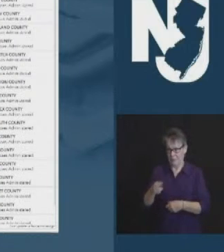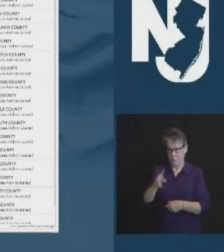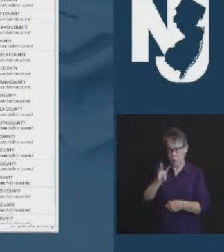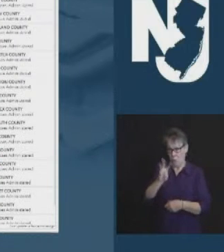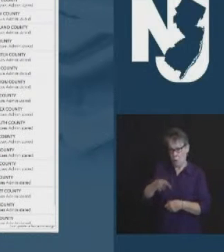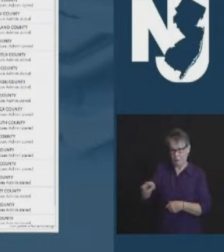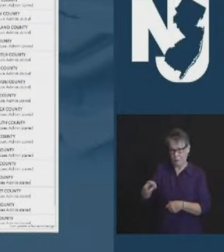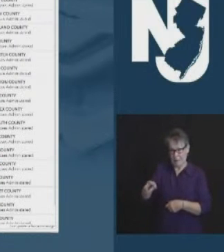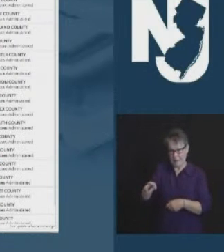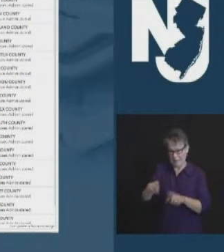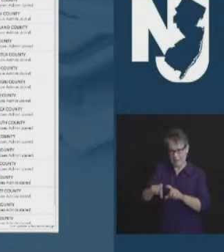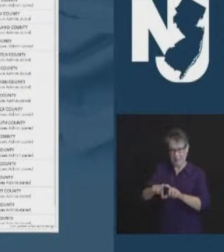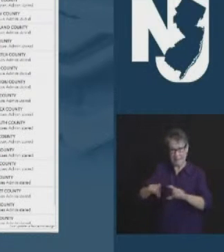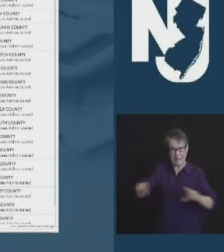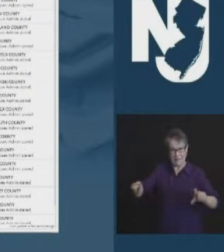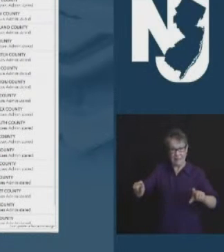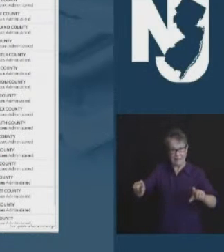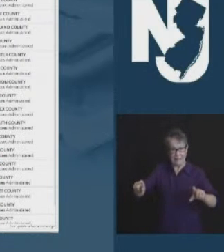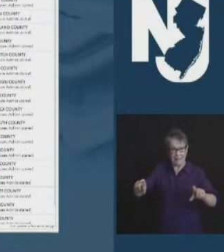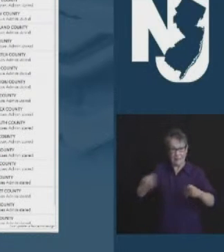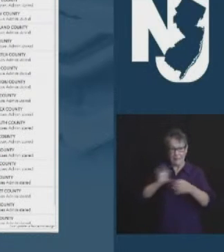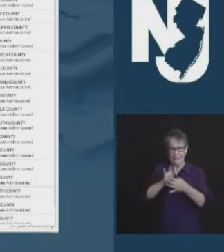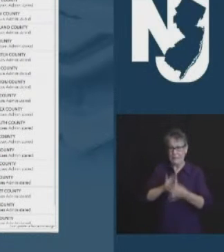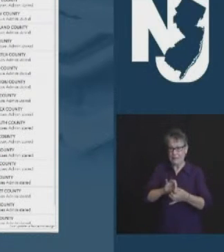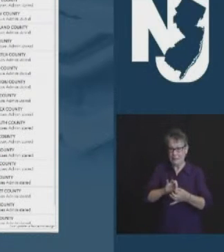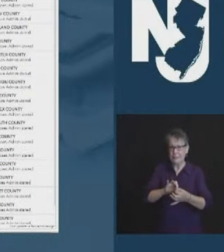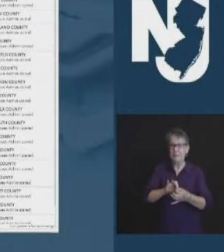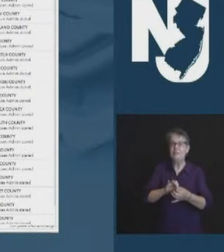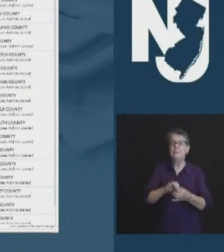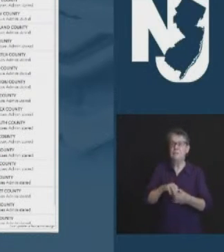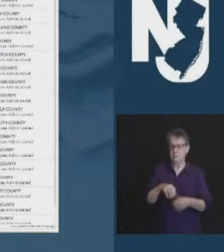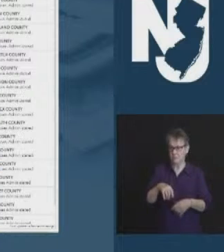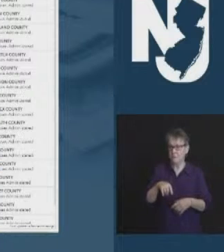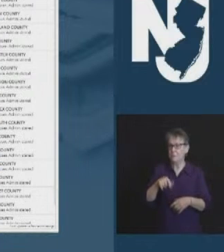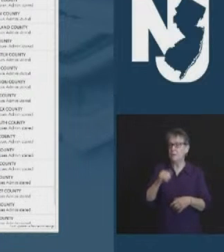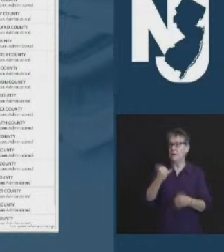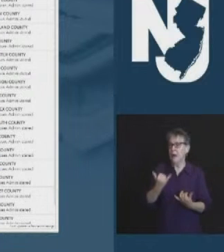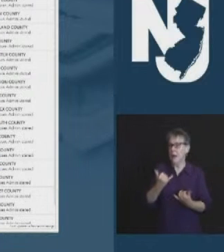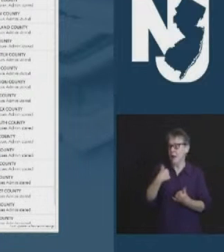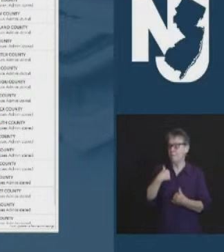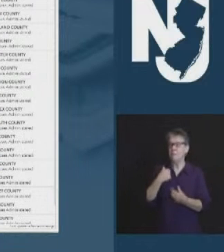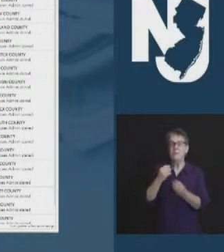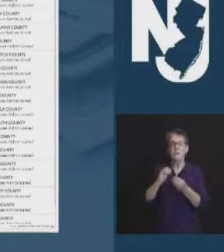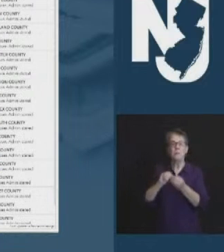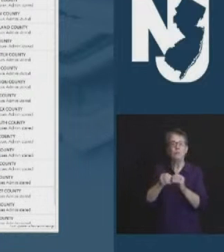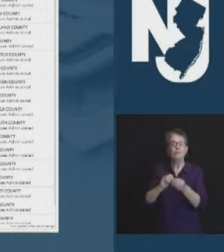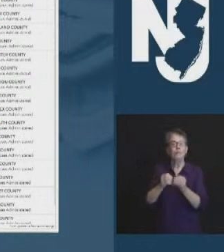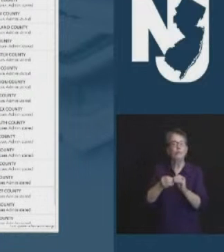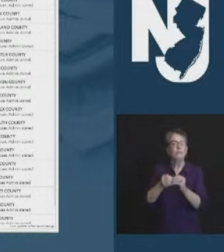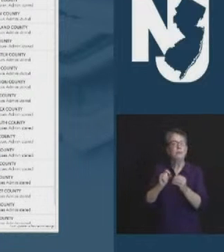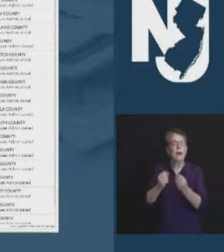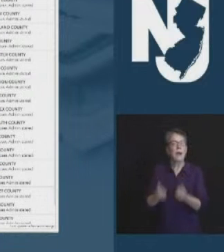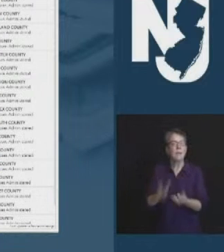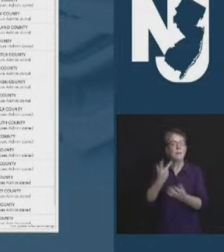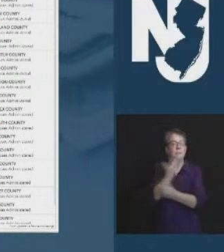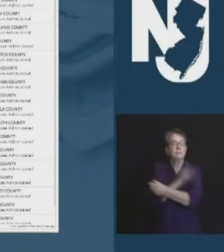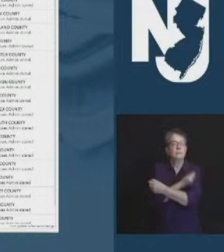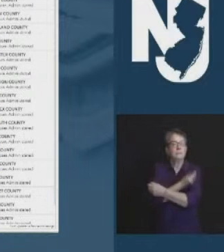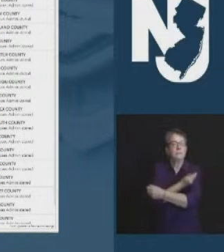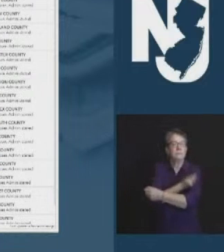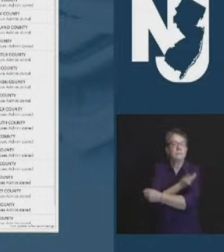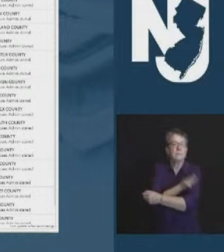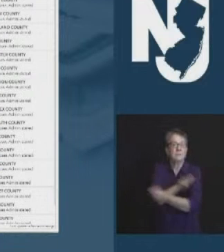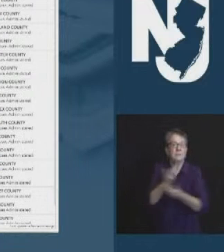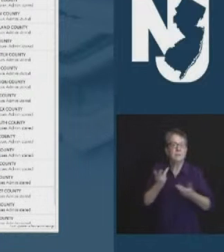report our vaccination numbers. We will update this dashboard each day with the latest numbers as of 9:30 a.m. reporting